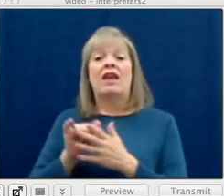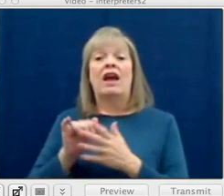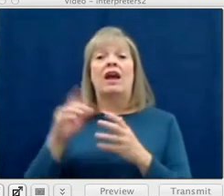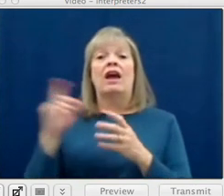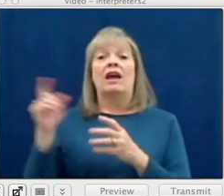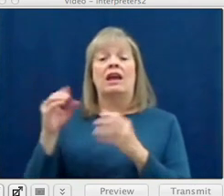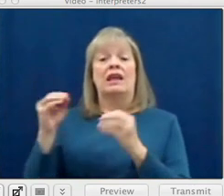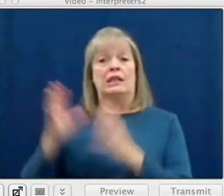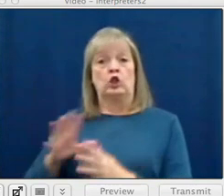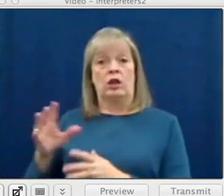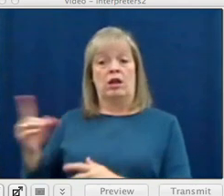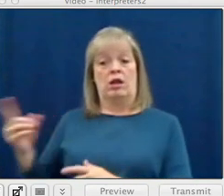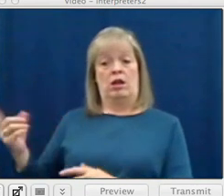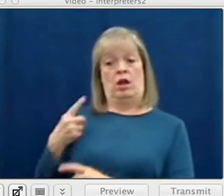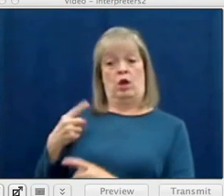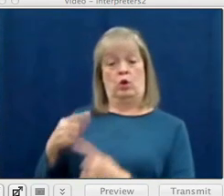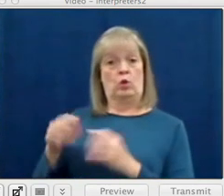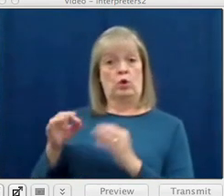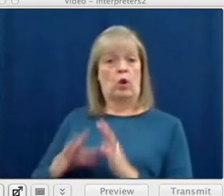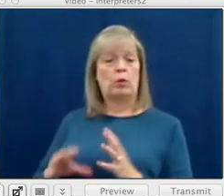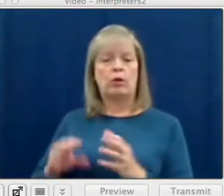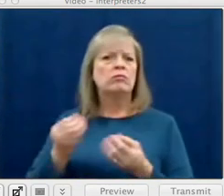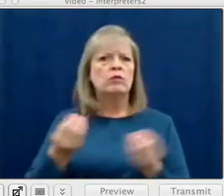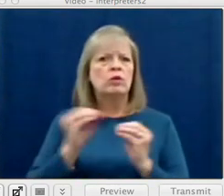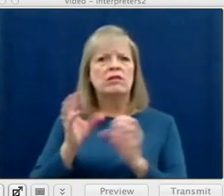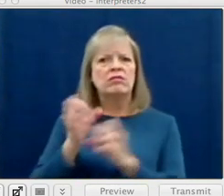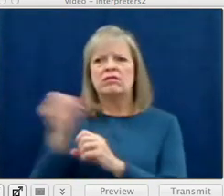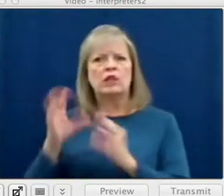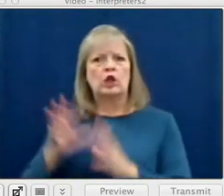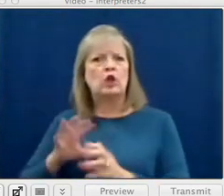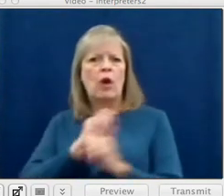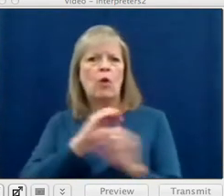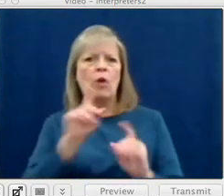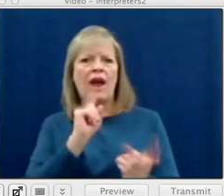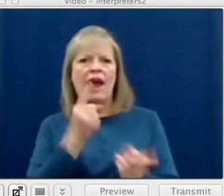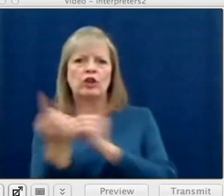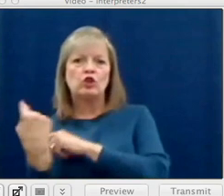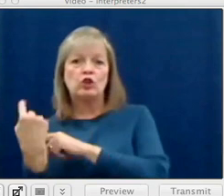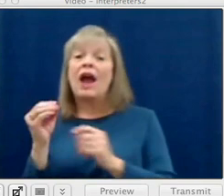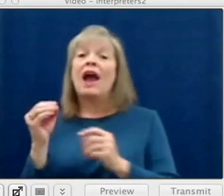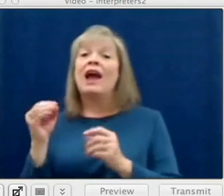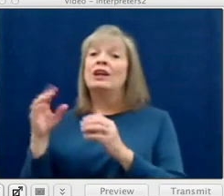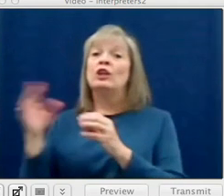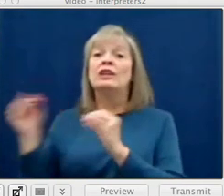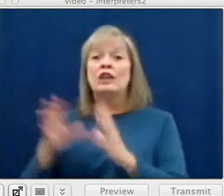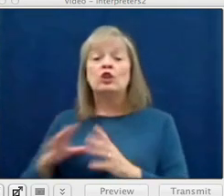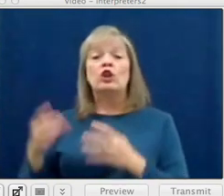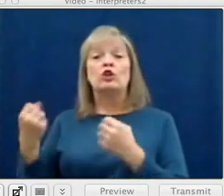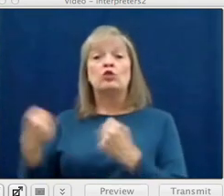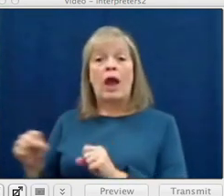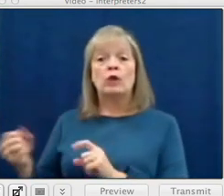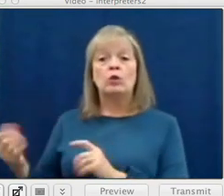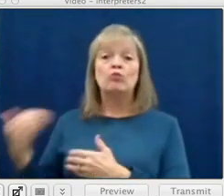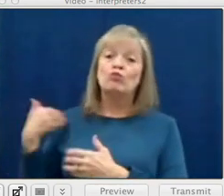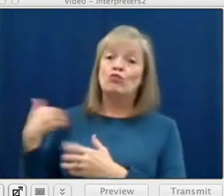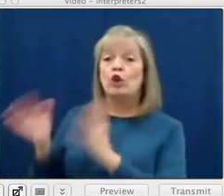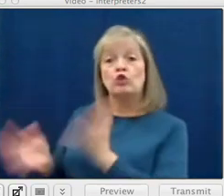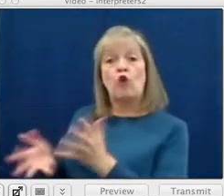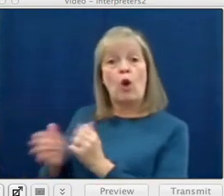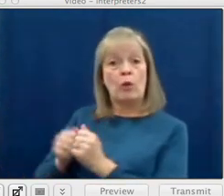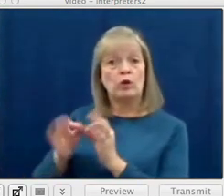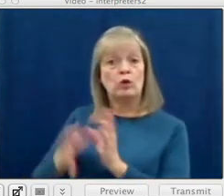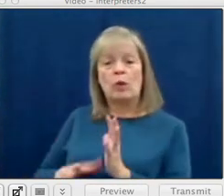unaddressed, and the teacher's attempt to engage the interpreter is deferred. Okay? Now notice nobody is saying anything like